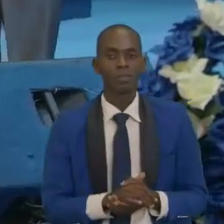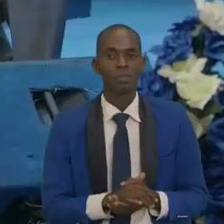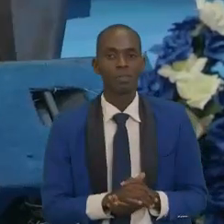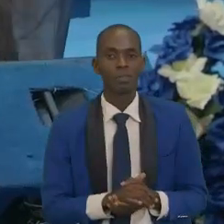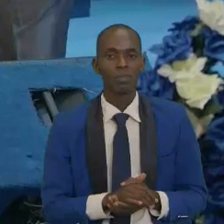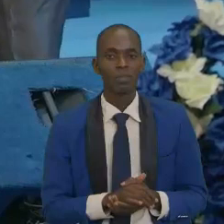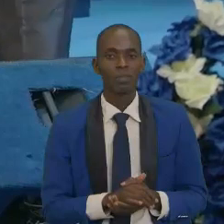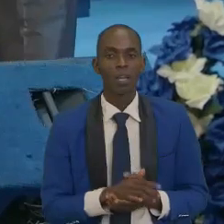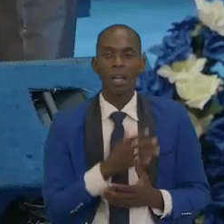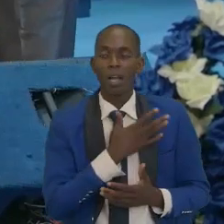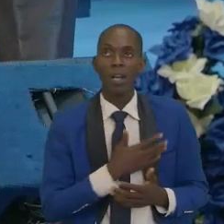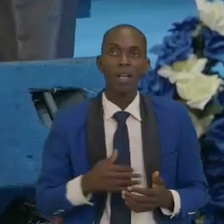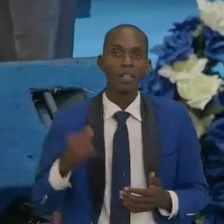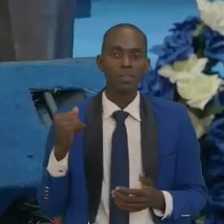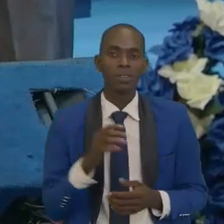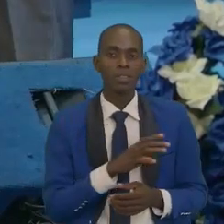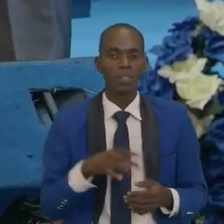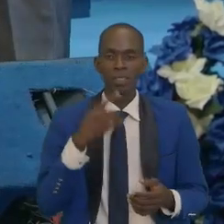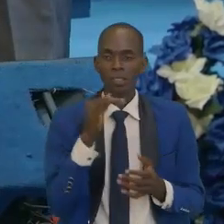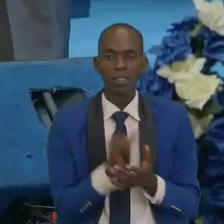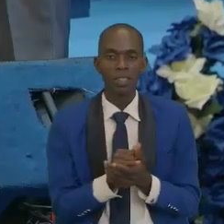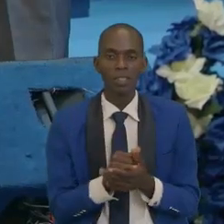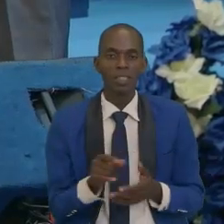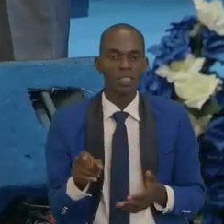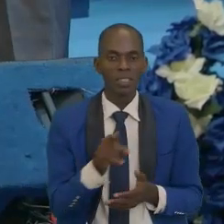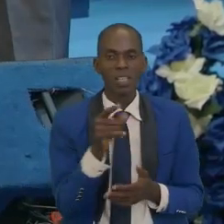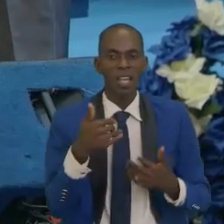And he says, and they have received them.